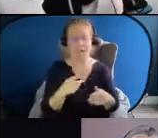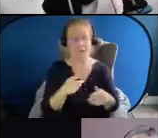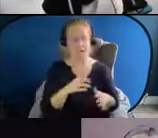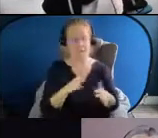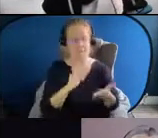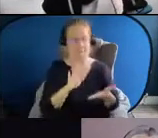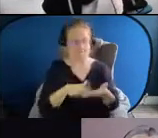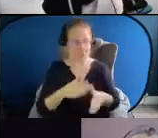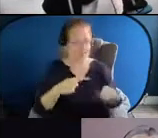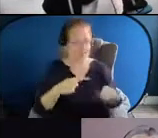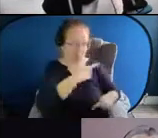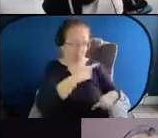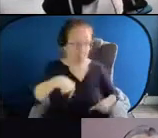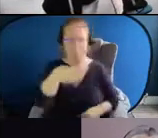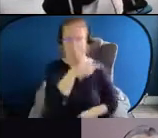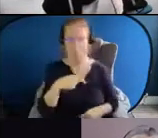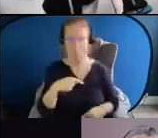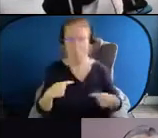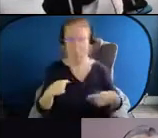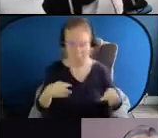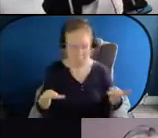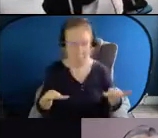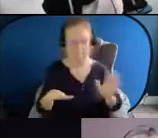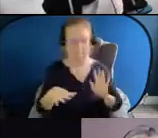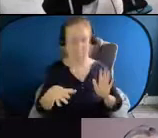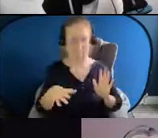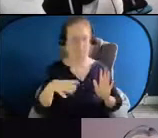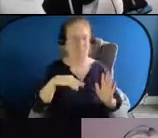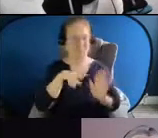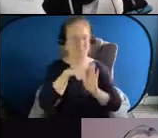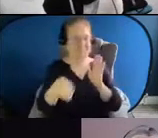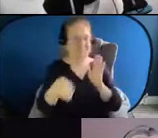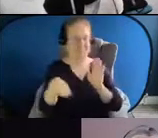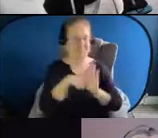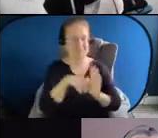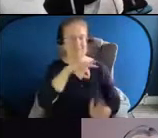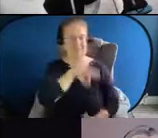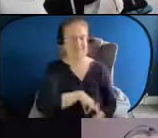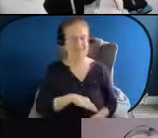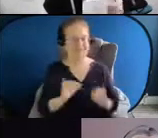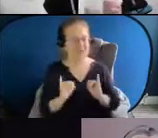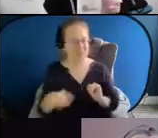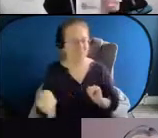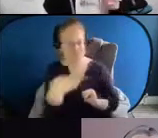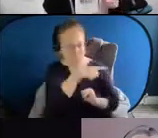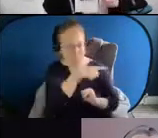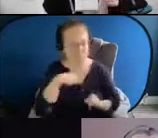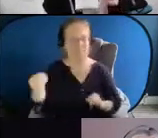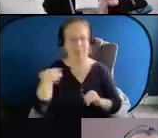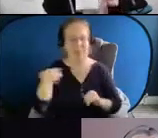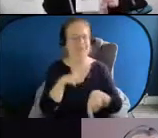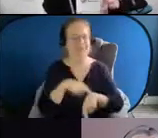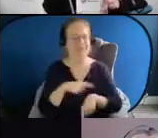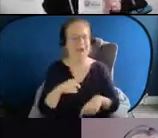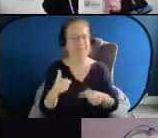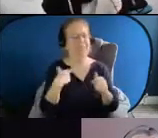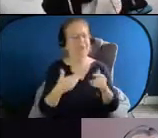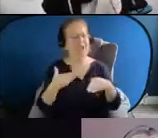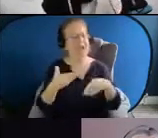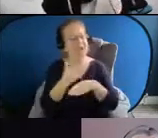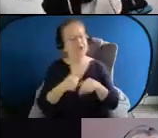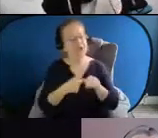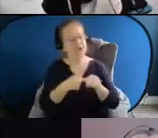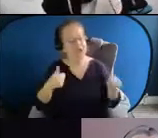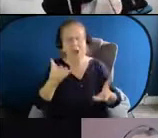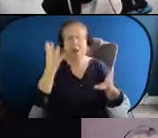us have been put at a disadvantage. And so as an industry, and really as not just as a learning